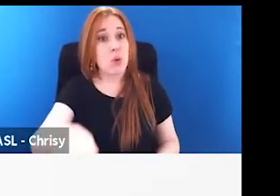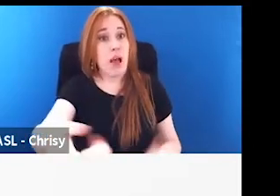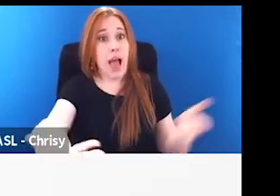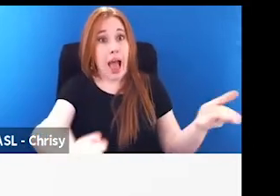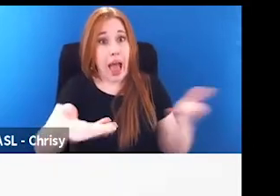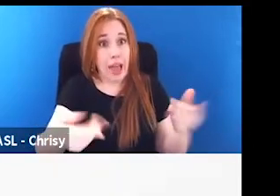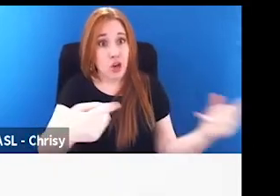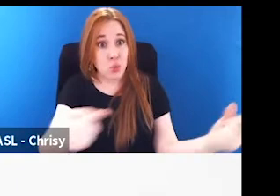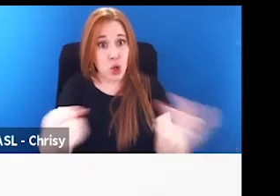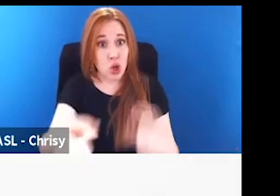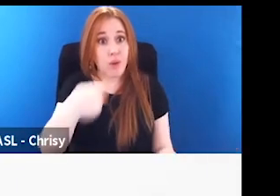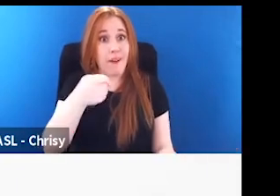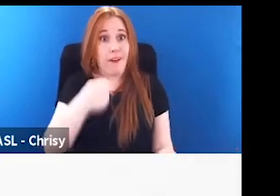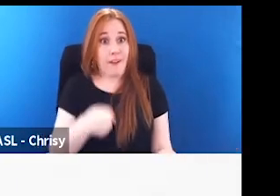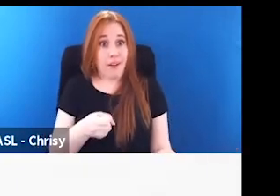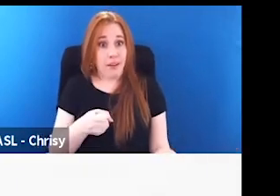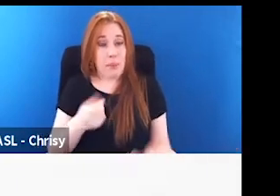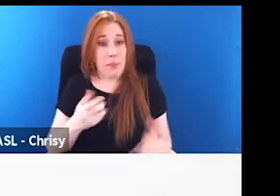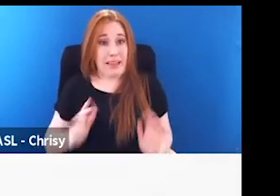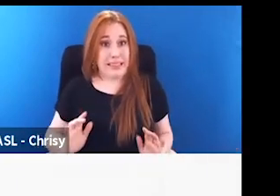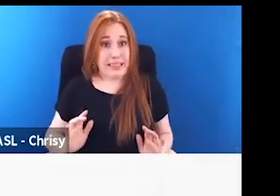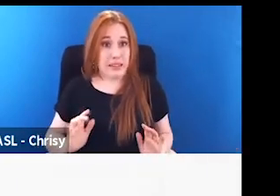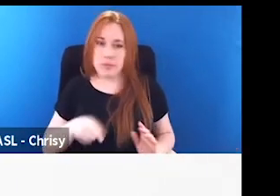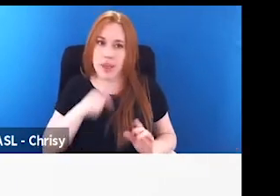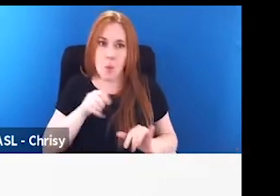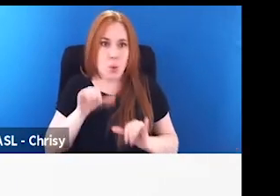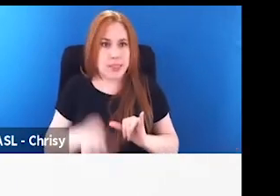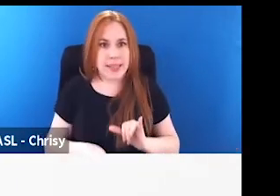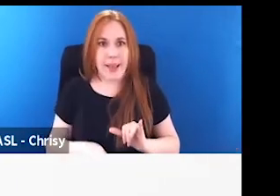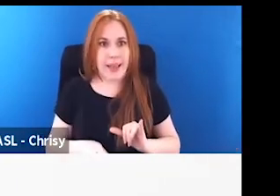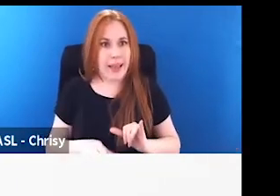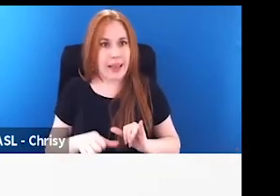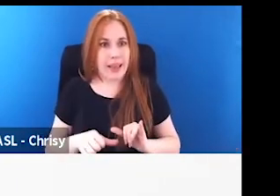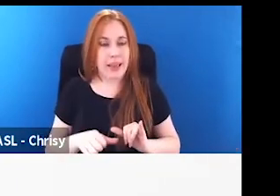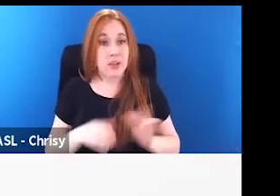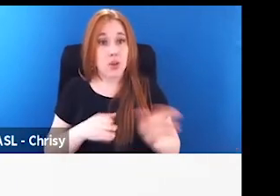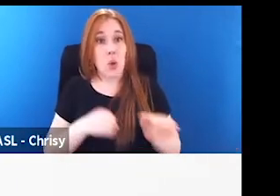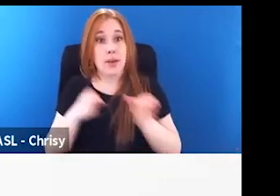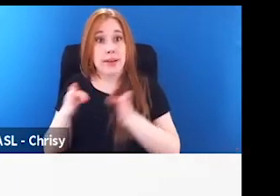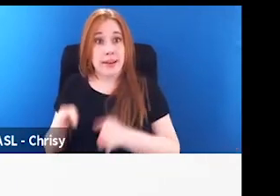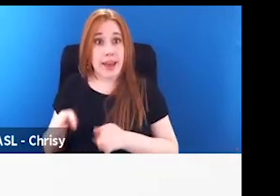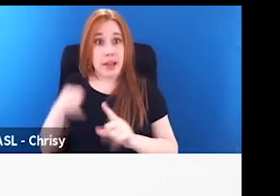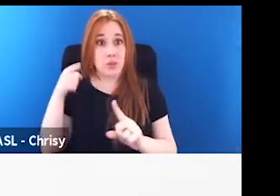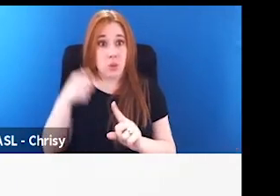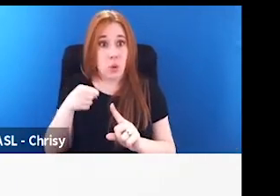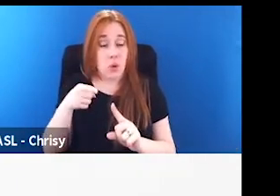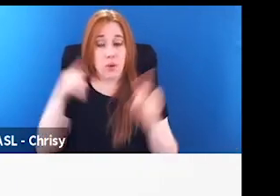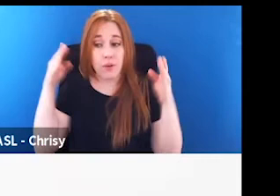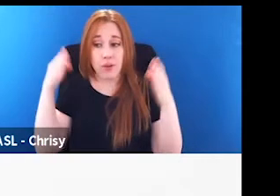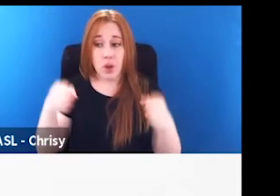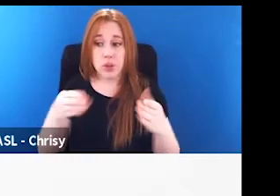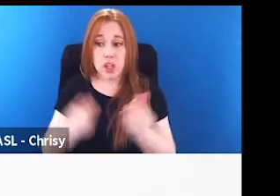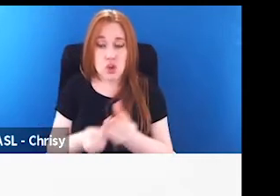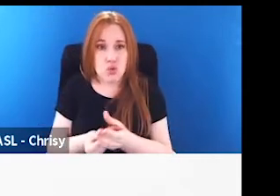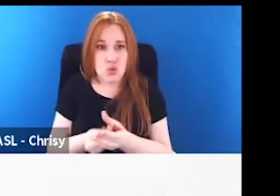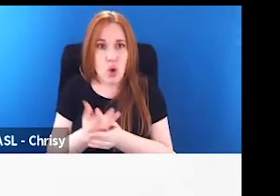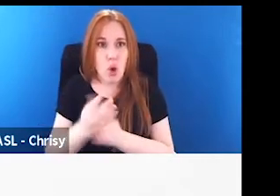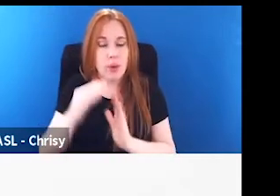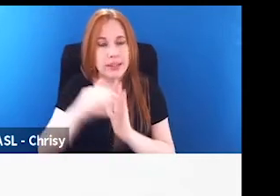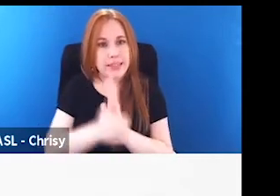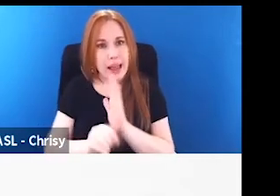forward, they're not going to stay very long, right? So the next thing we have to do and focus on is growing that talent